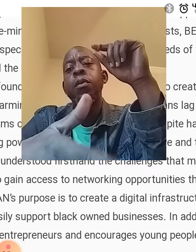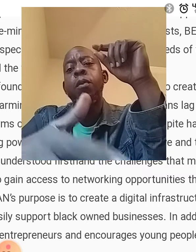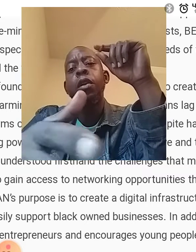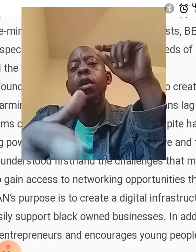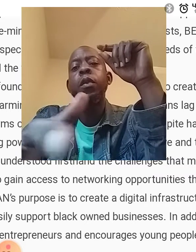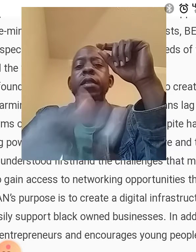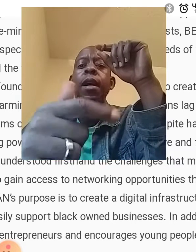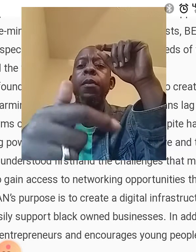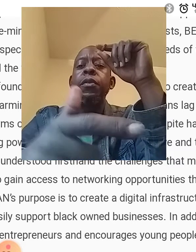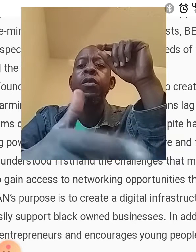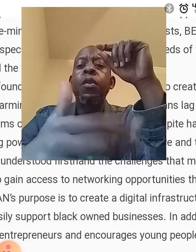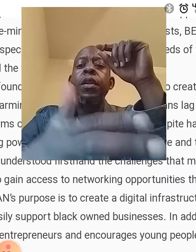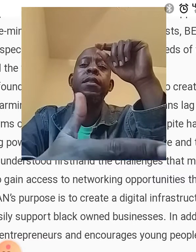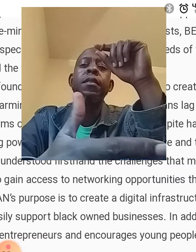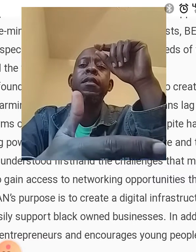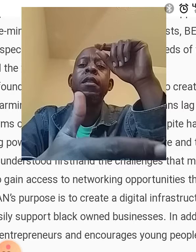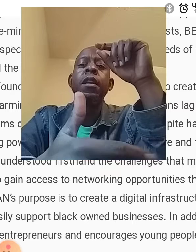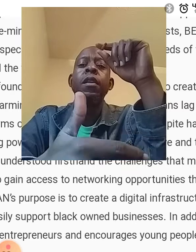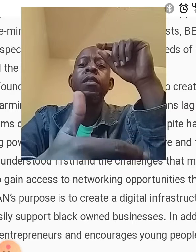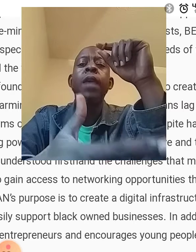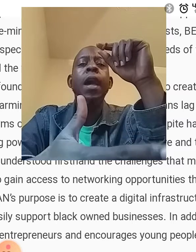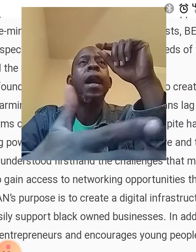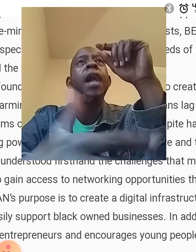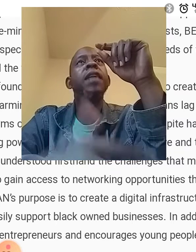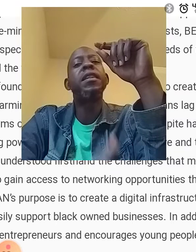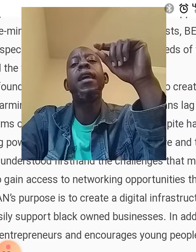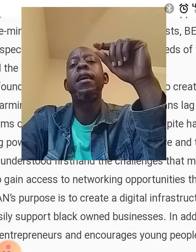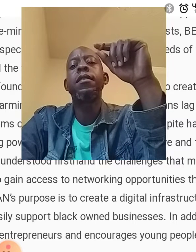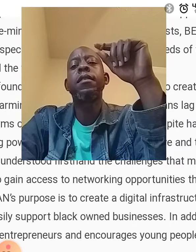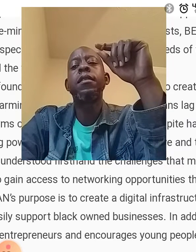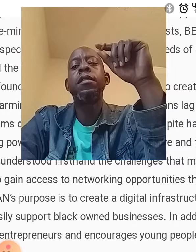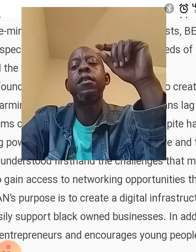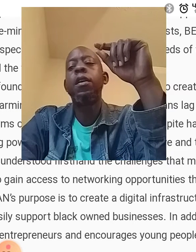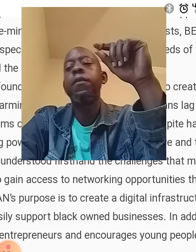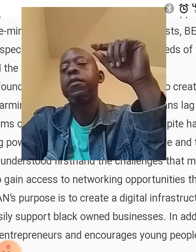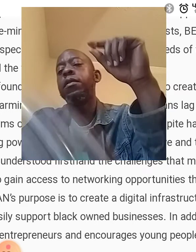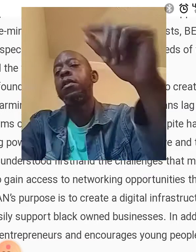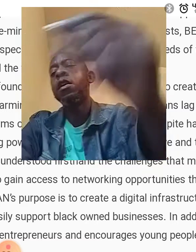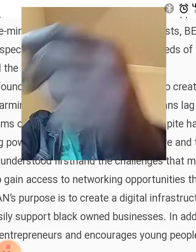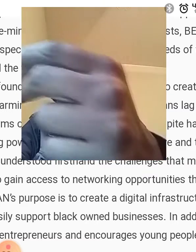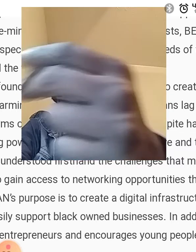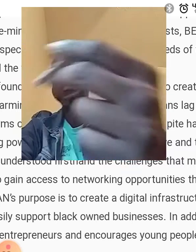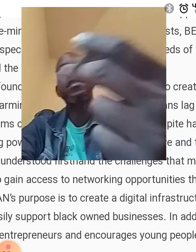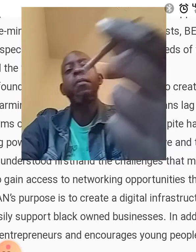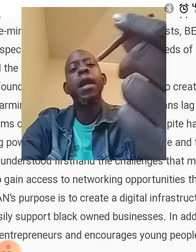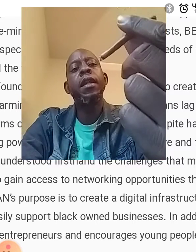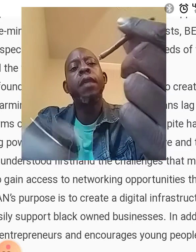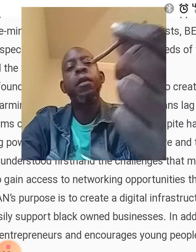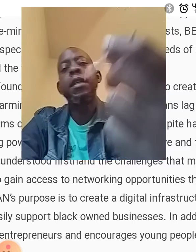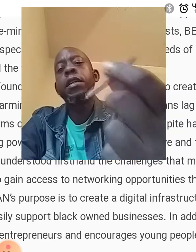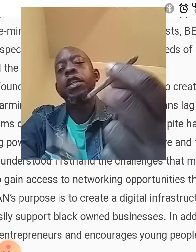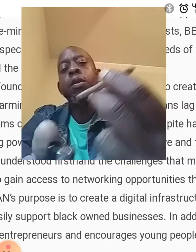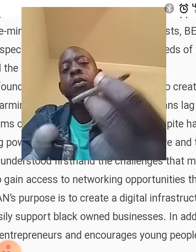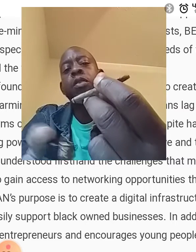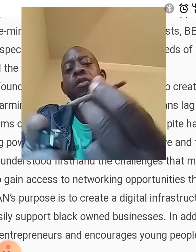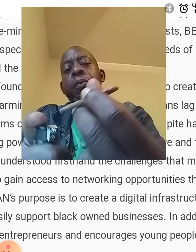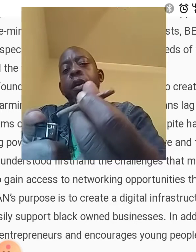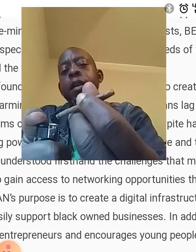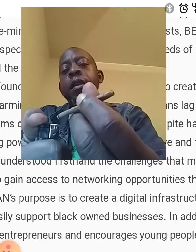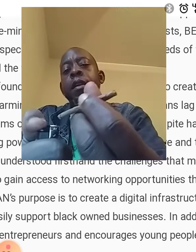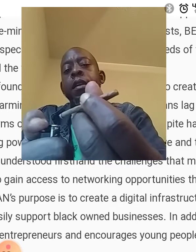doing the work on this app, you know, you got a high chance of supporting somebody that really could use